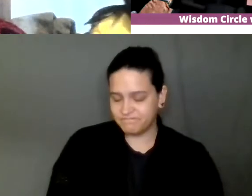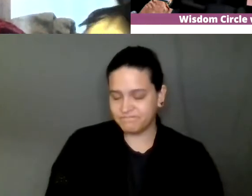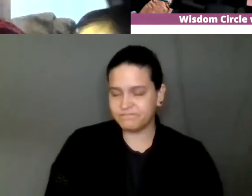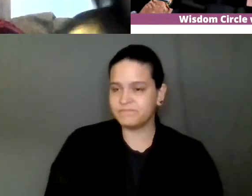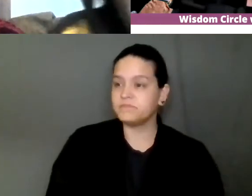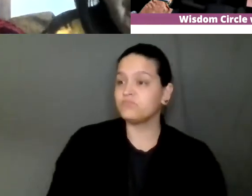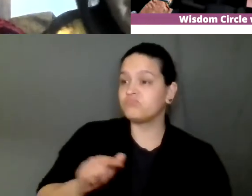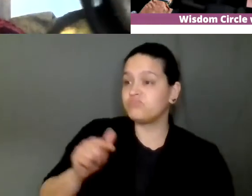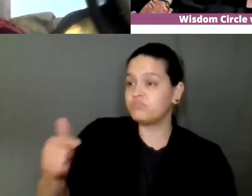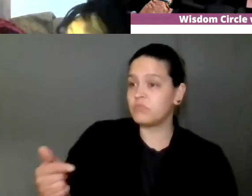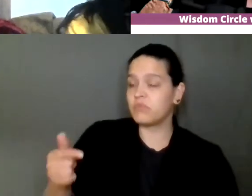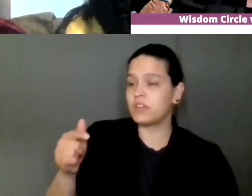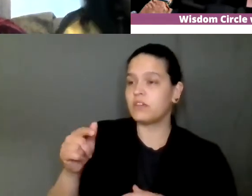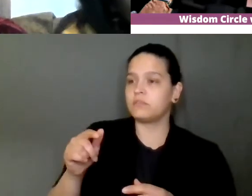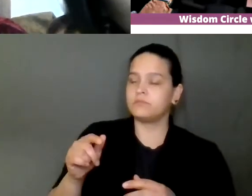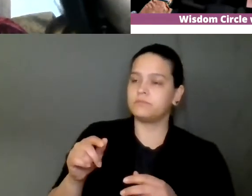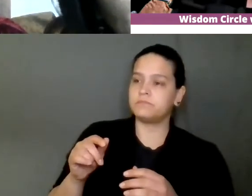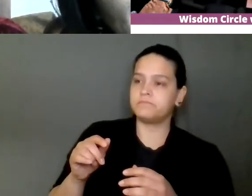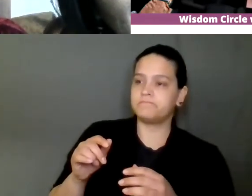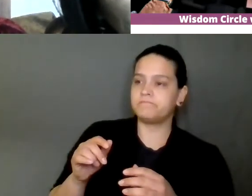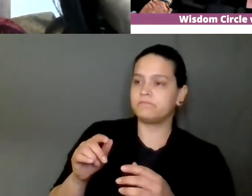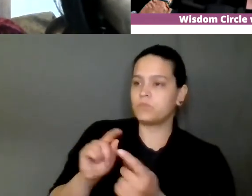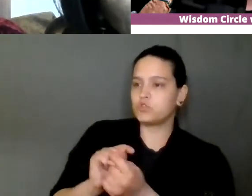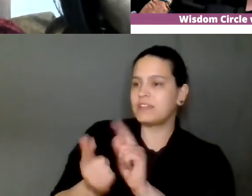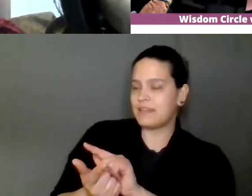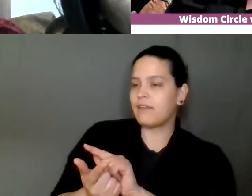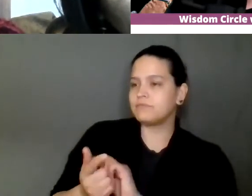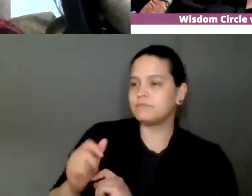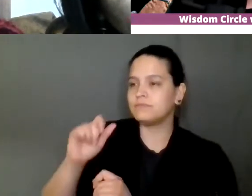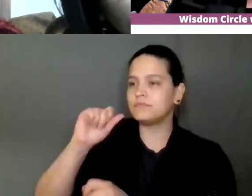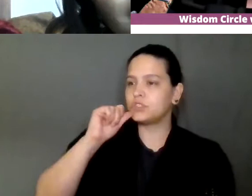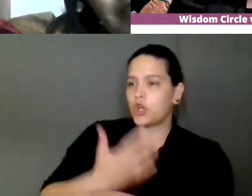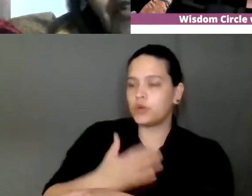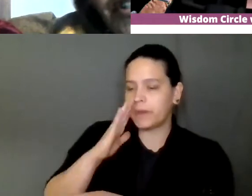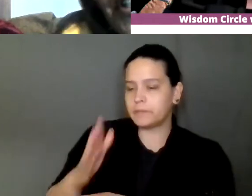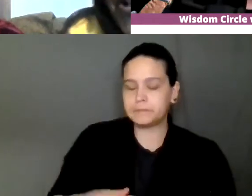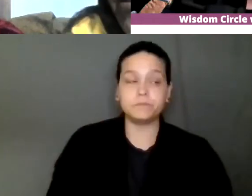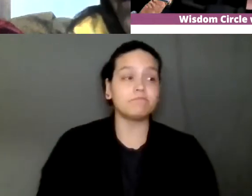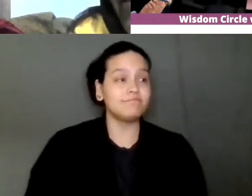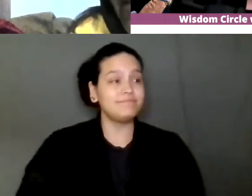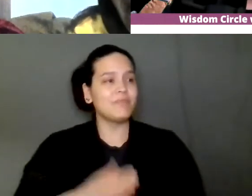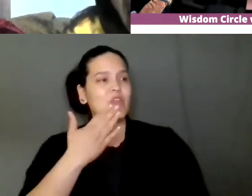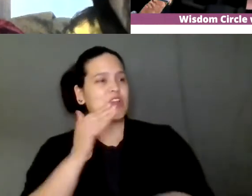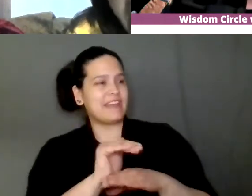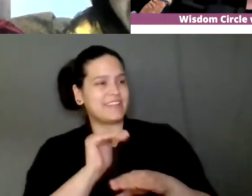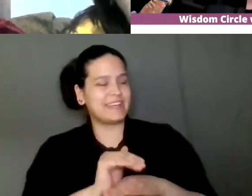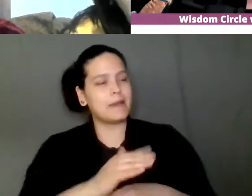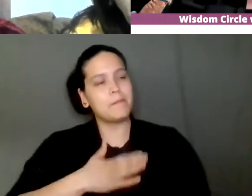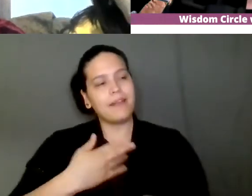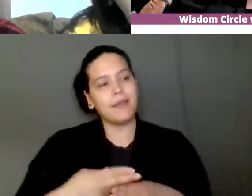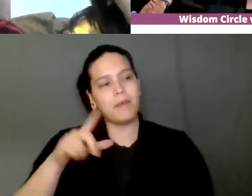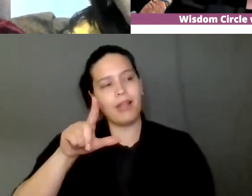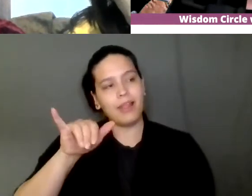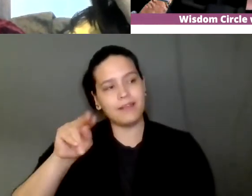Good evening, everyone. My name is Lynn Dean, and I'm going to interpret for my mom.